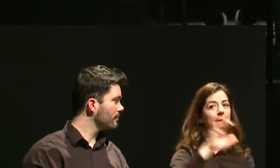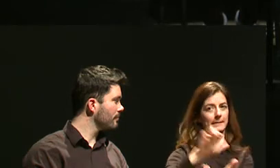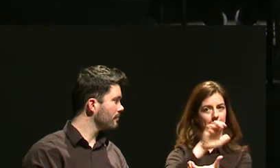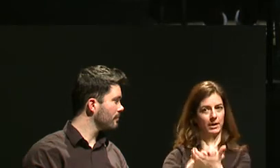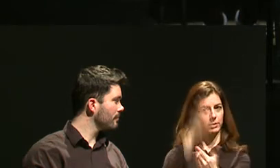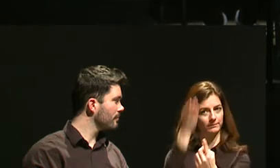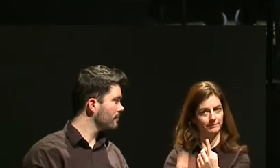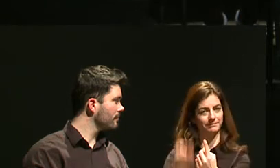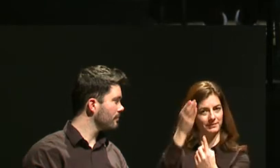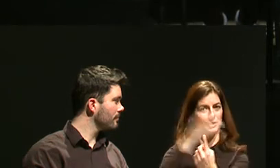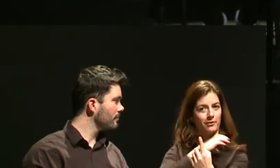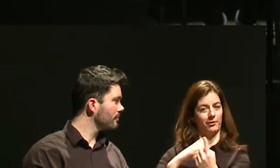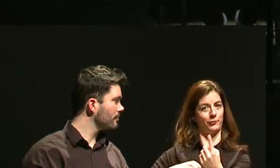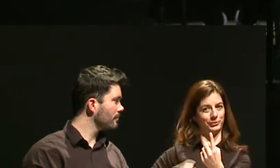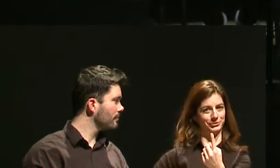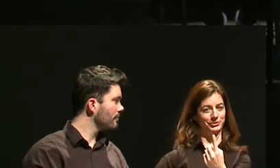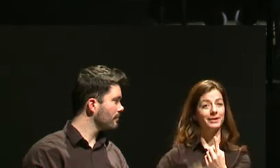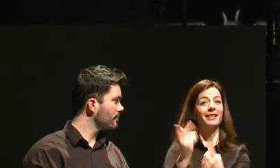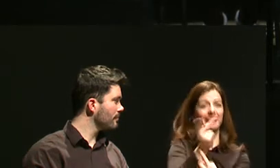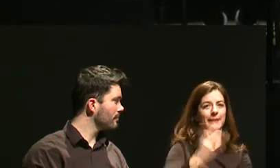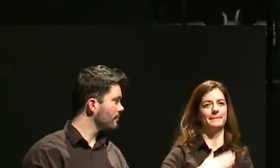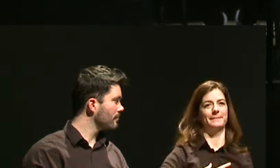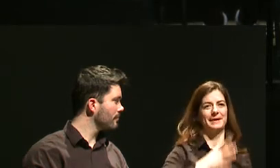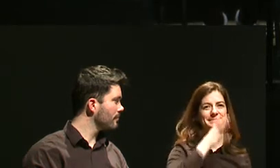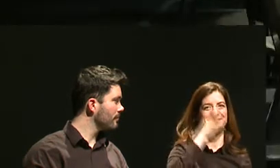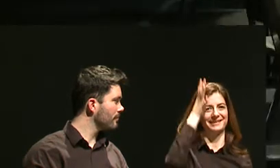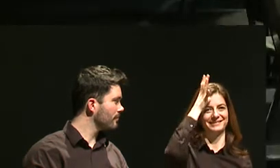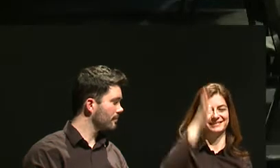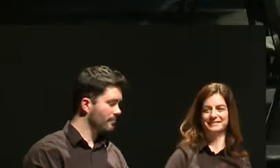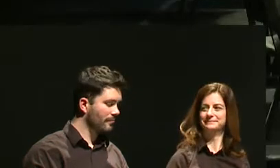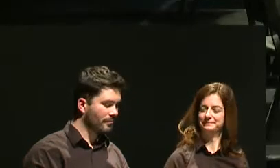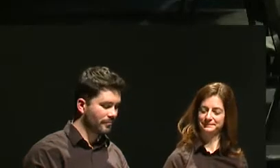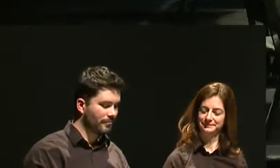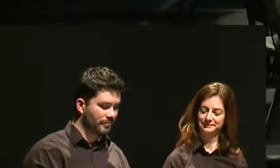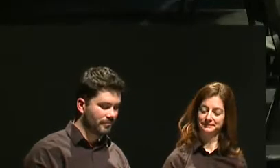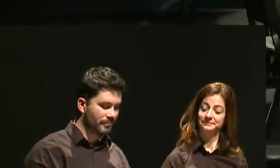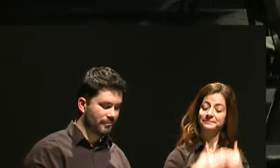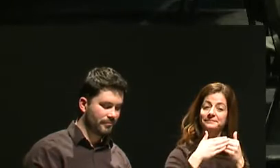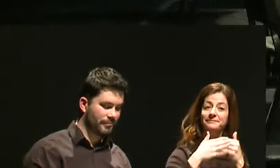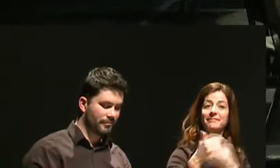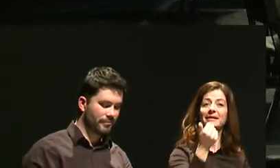is Christian. They will become my parents.